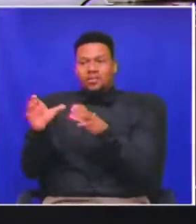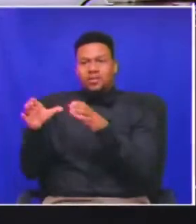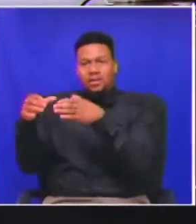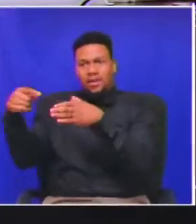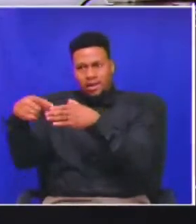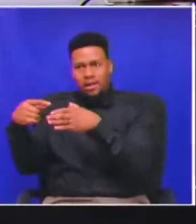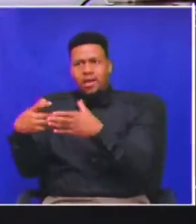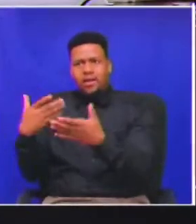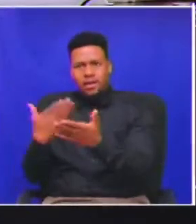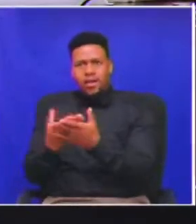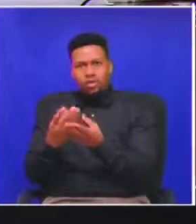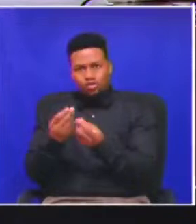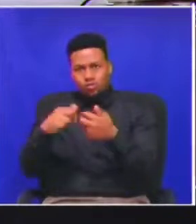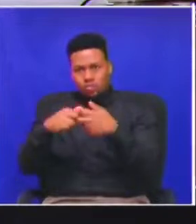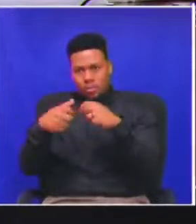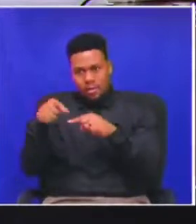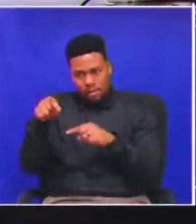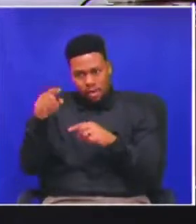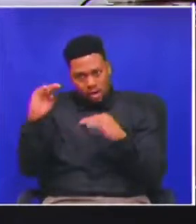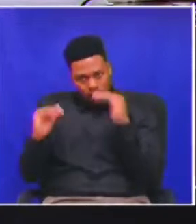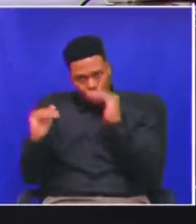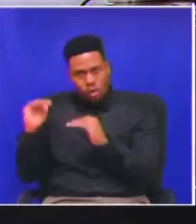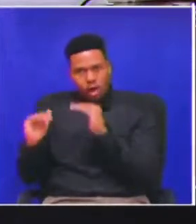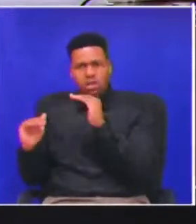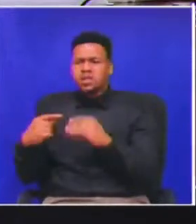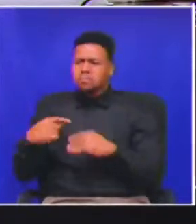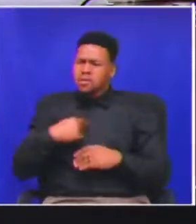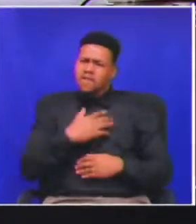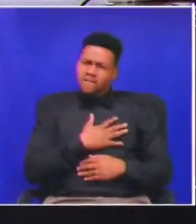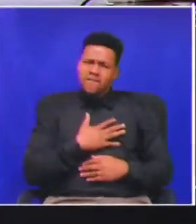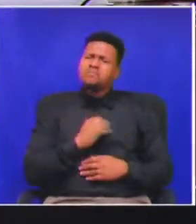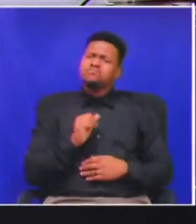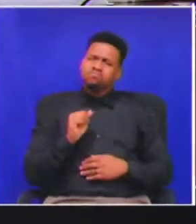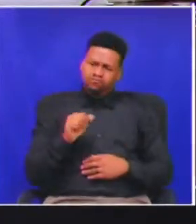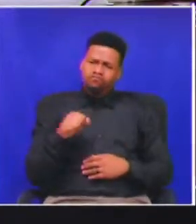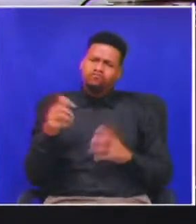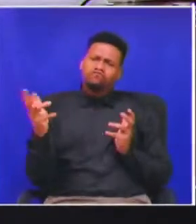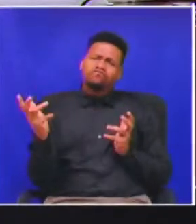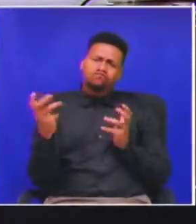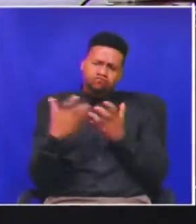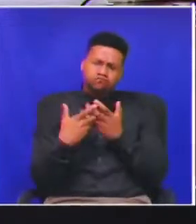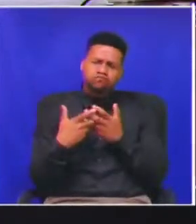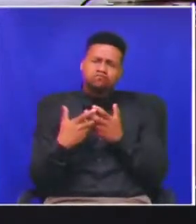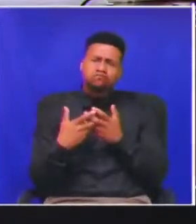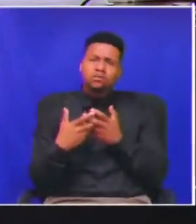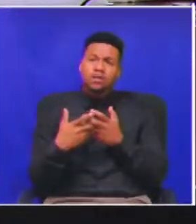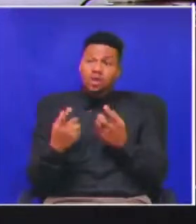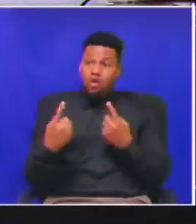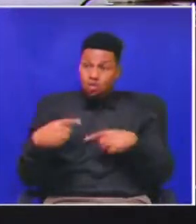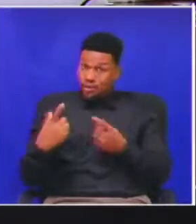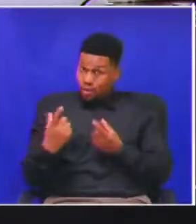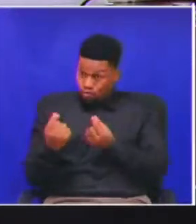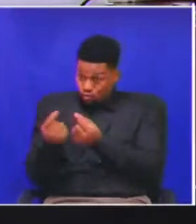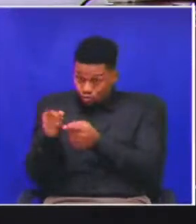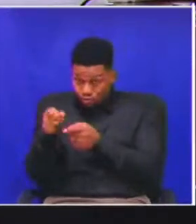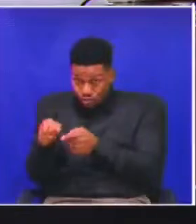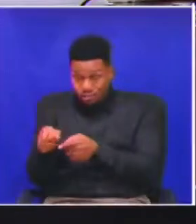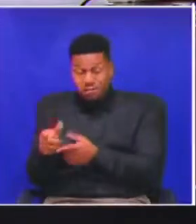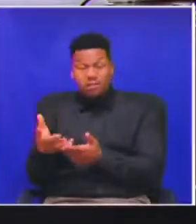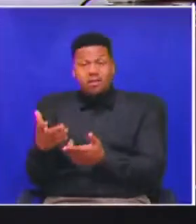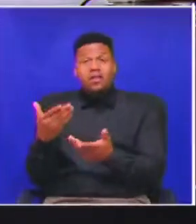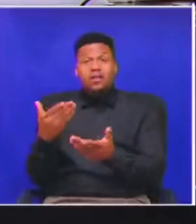me, because if we were to do that, we would be able to focus the world's attention